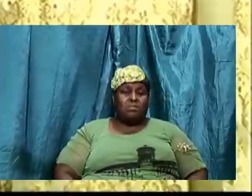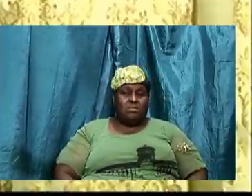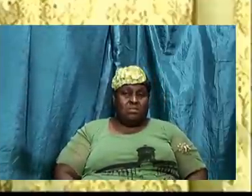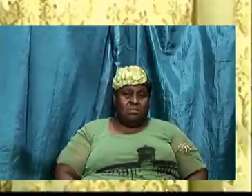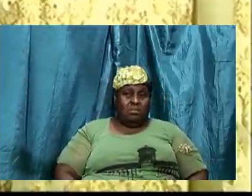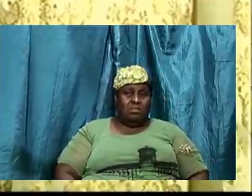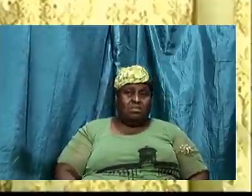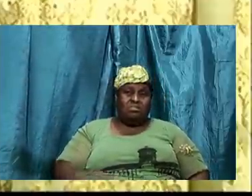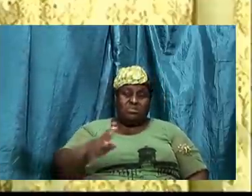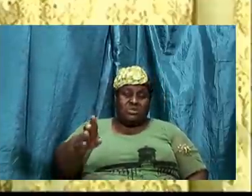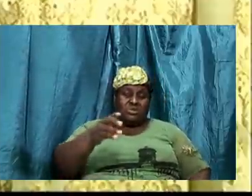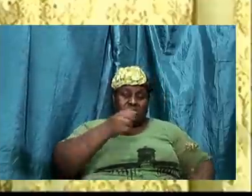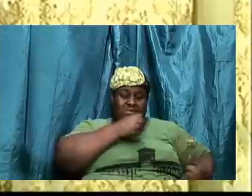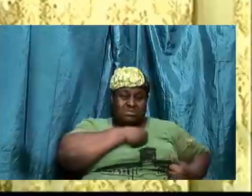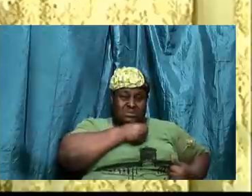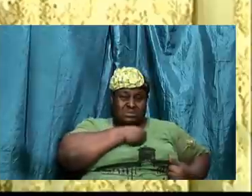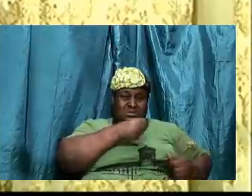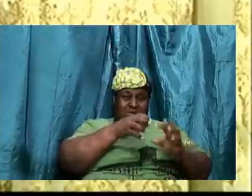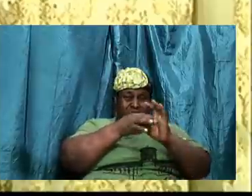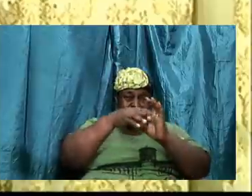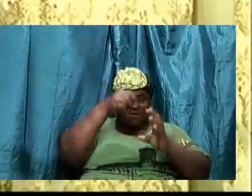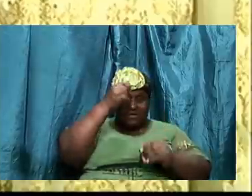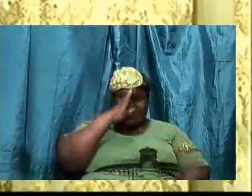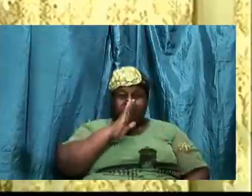Being an ambassador of God,